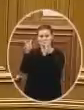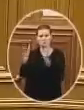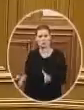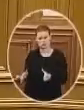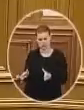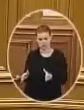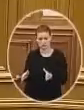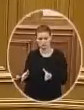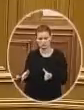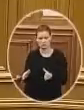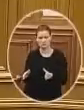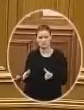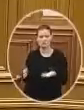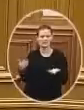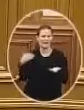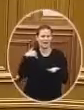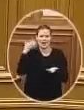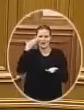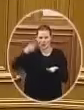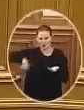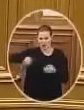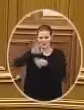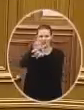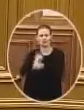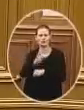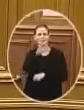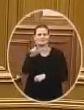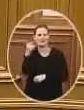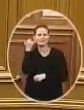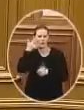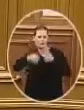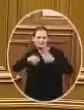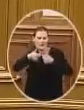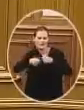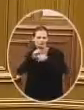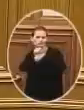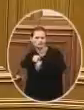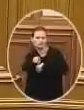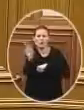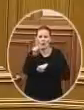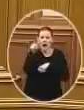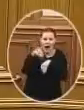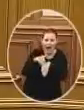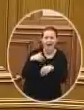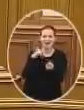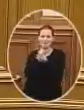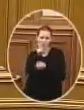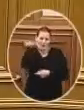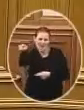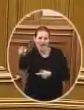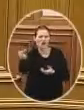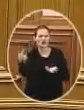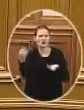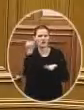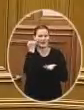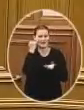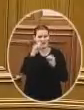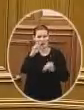we're all so used to triangulating by cell phone, and it probably won't work with crowds of that size. Yes, thank